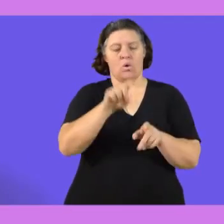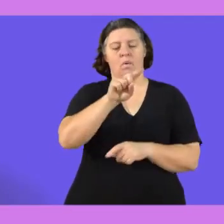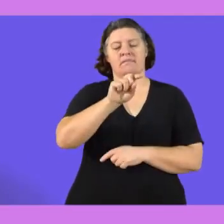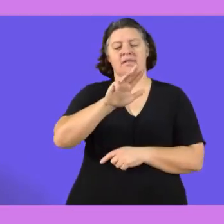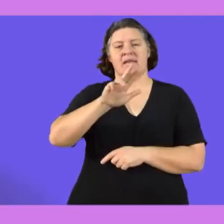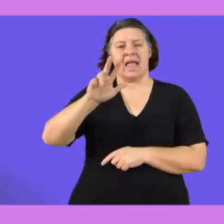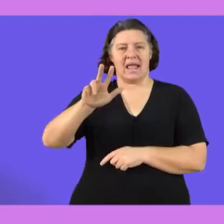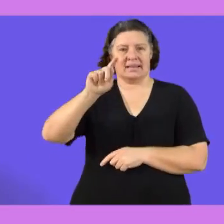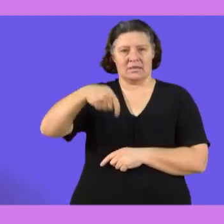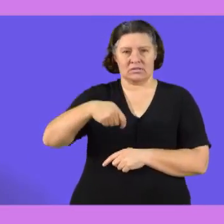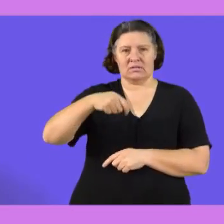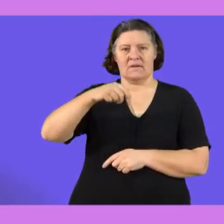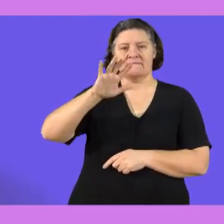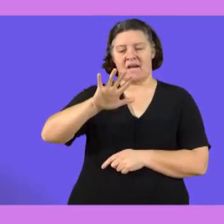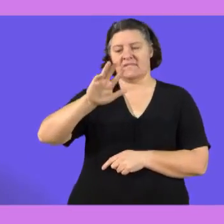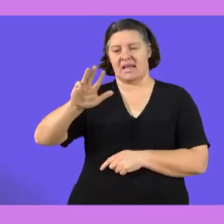his car is